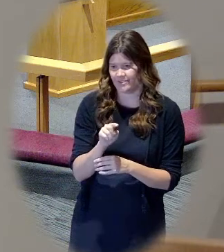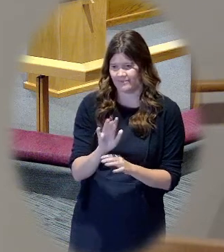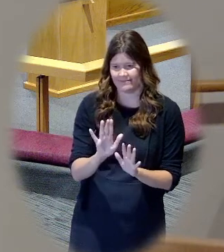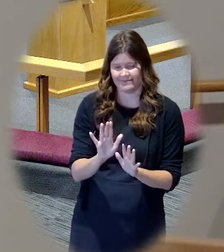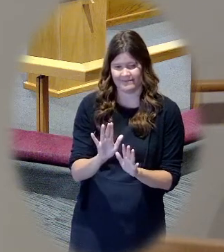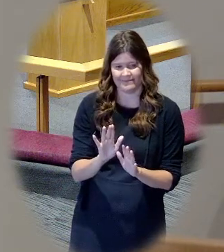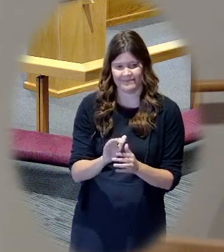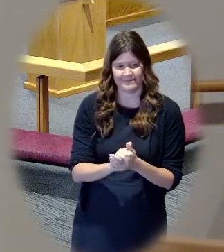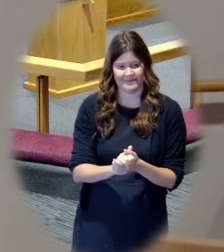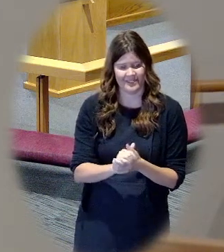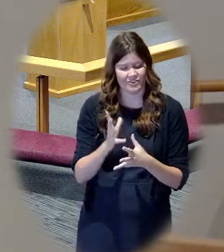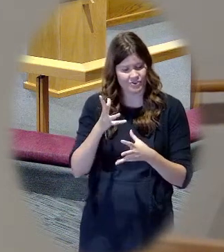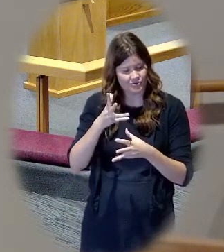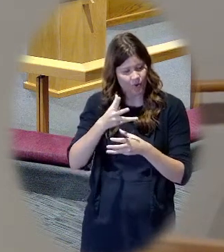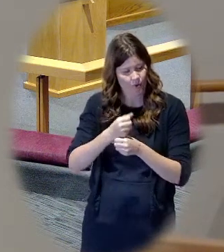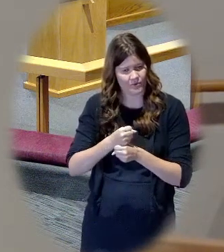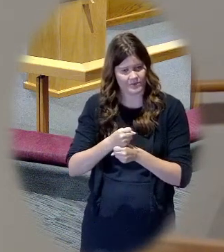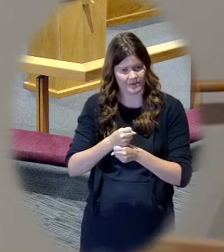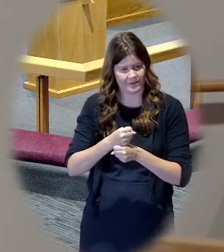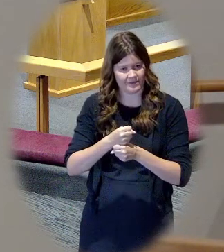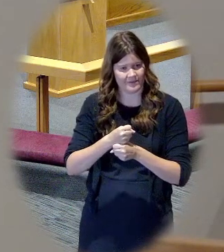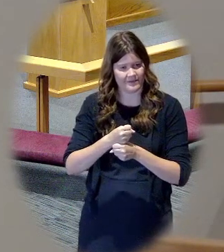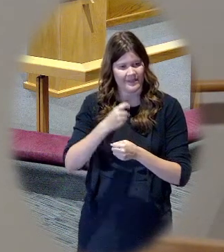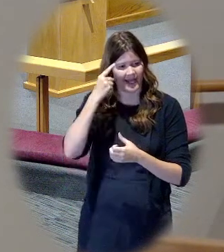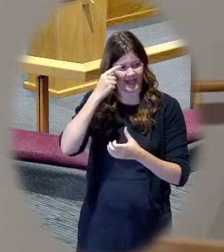It simply holds on.